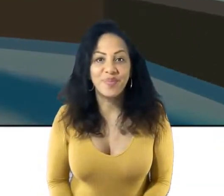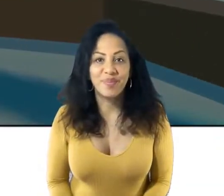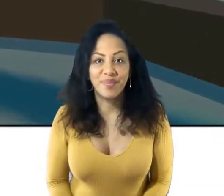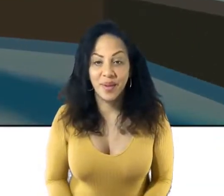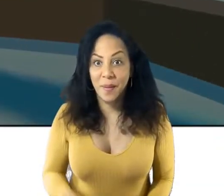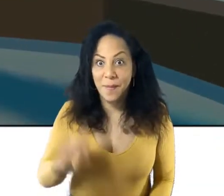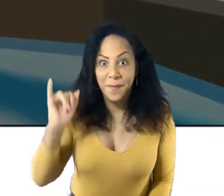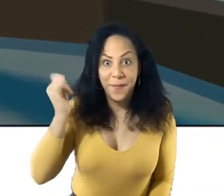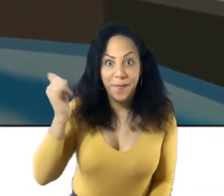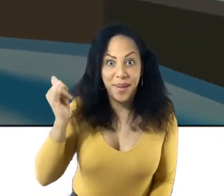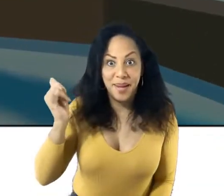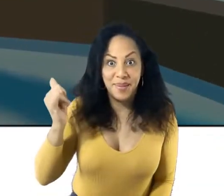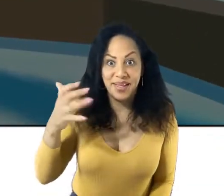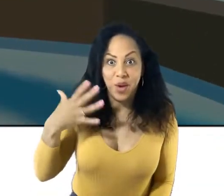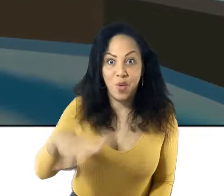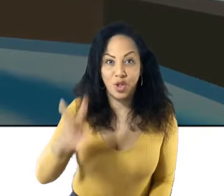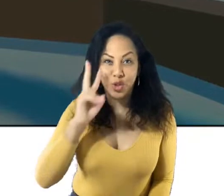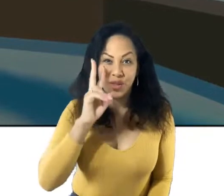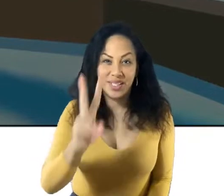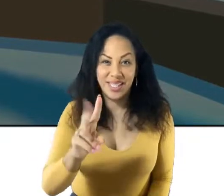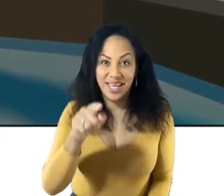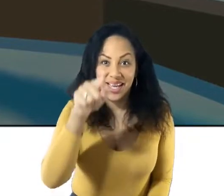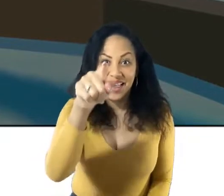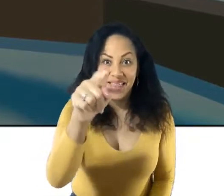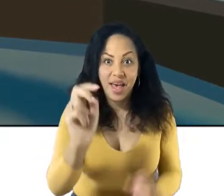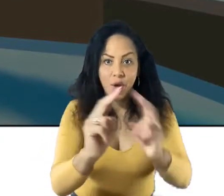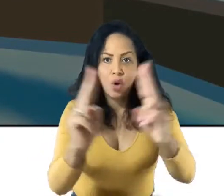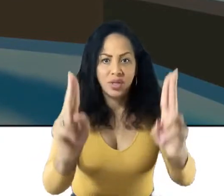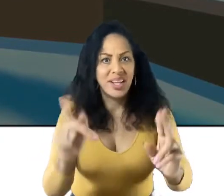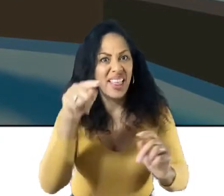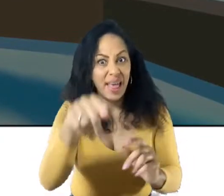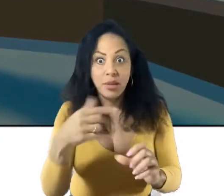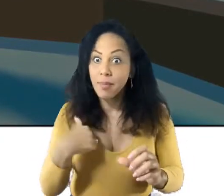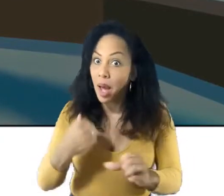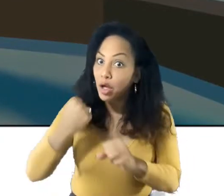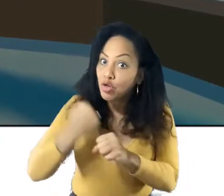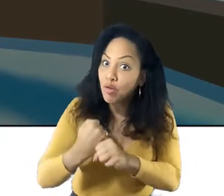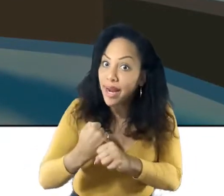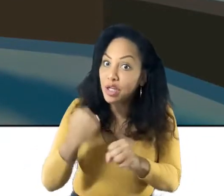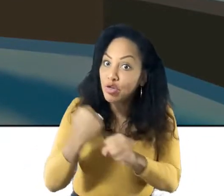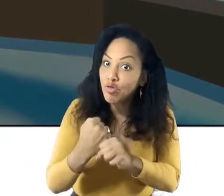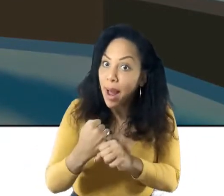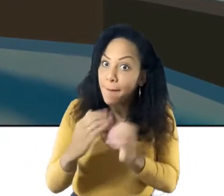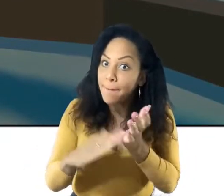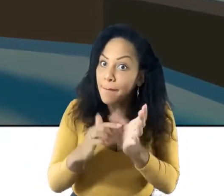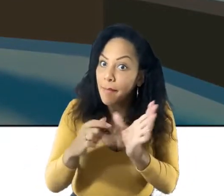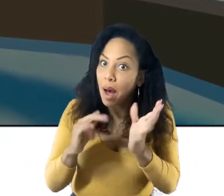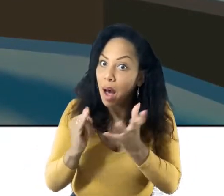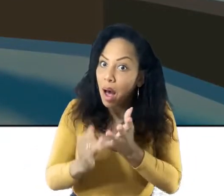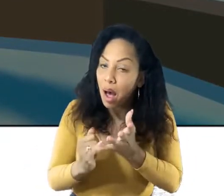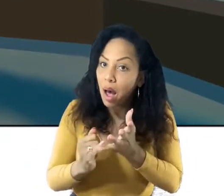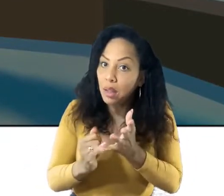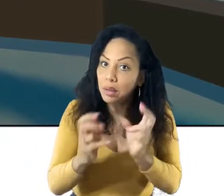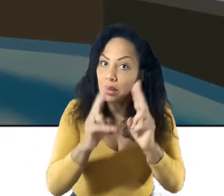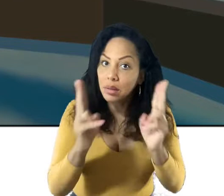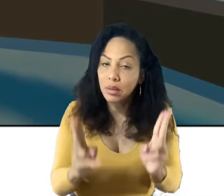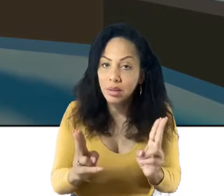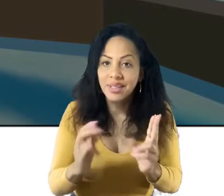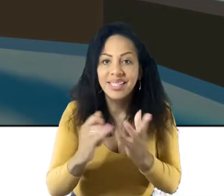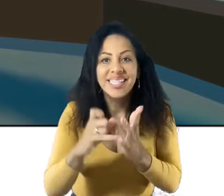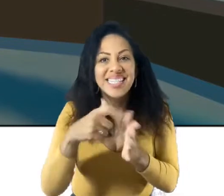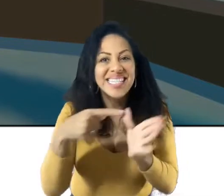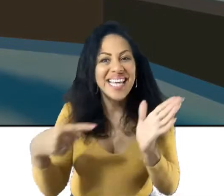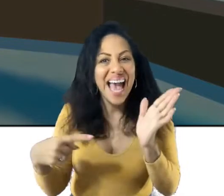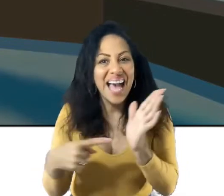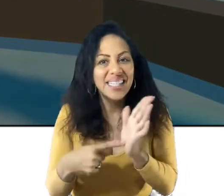here, this is my great-grandmother's cottage that was scat down. I didn't realise scat is a